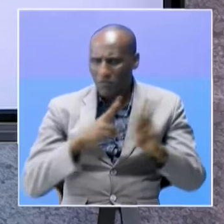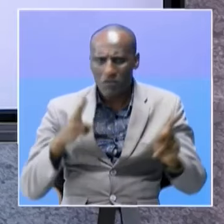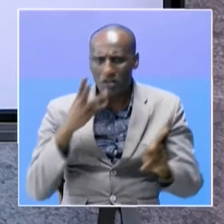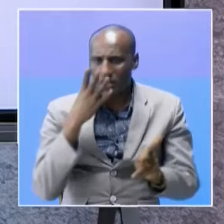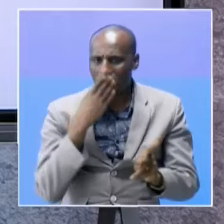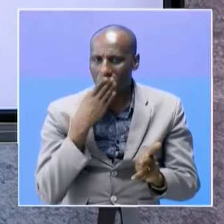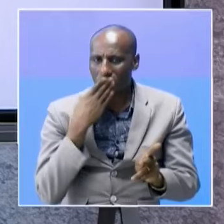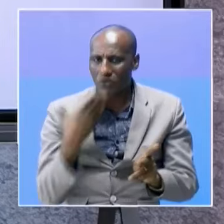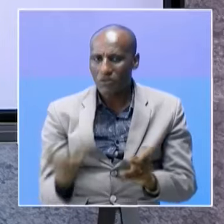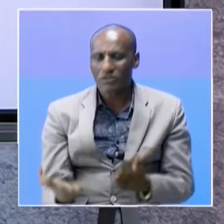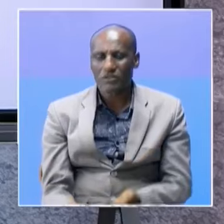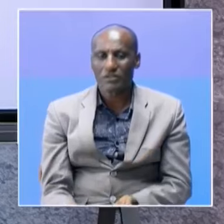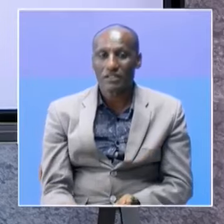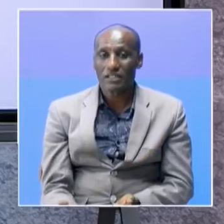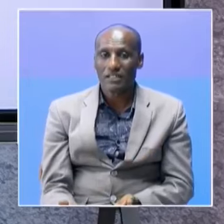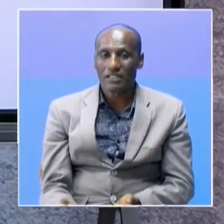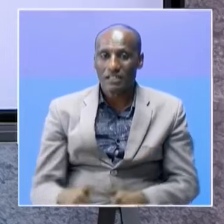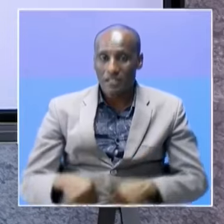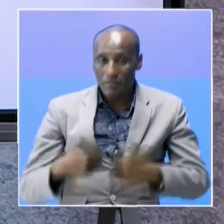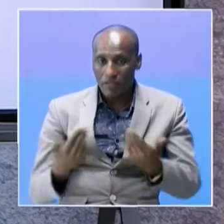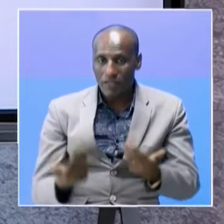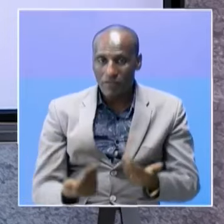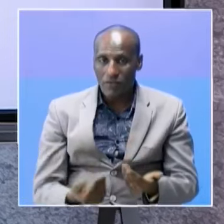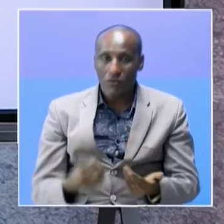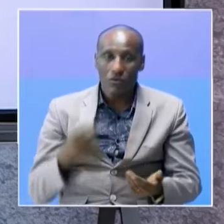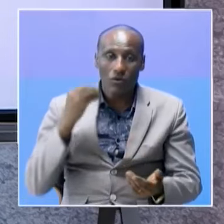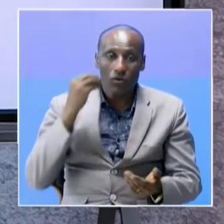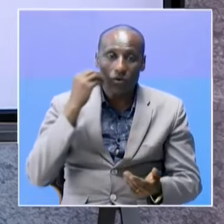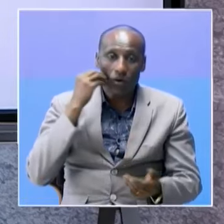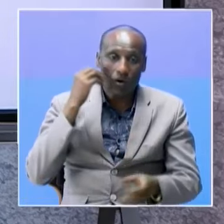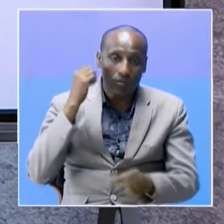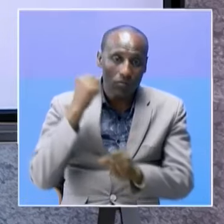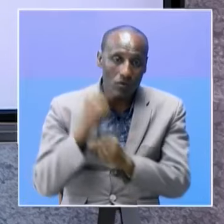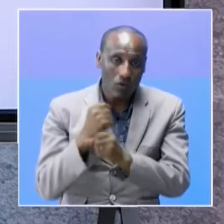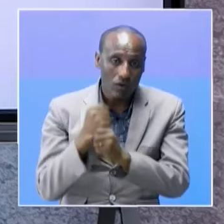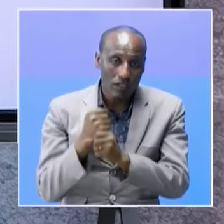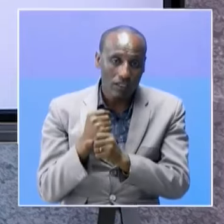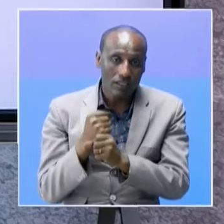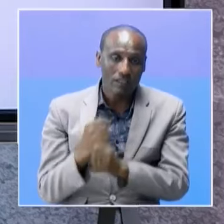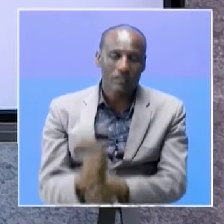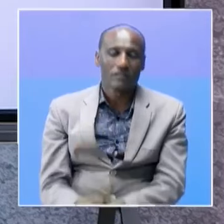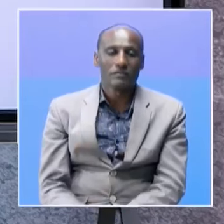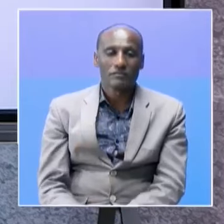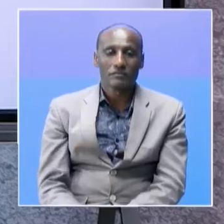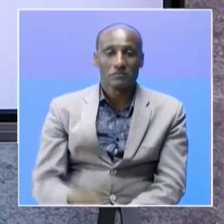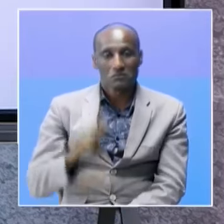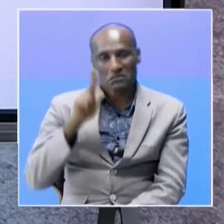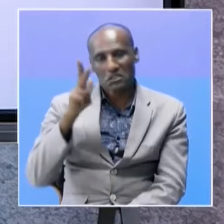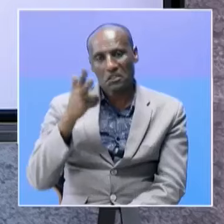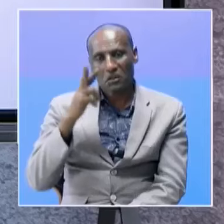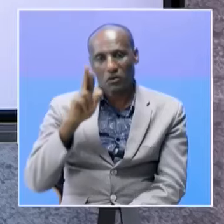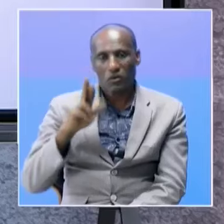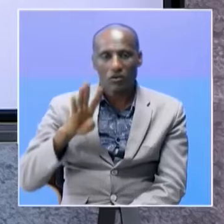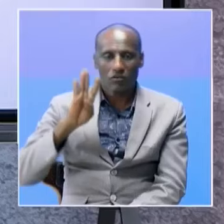let me give you a homework. Just 3 or 4 questions to practice, okay?